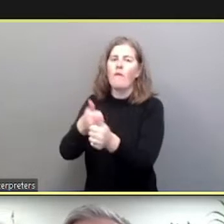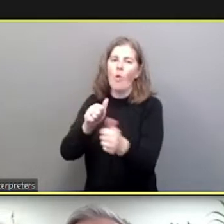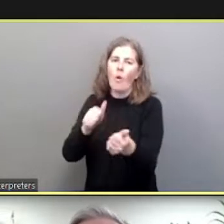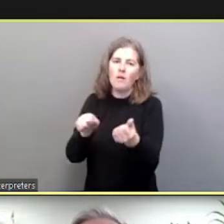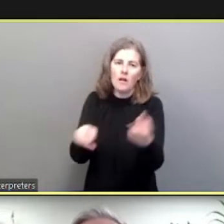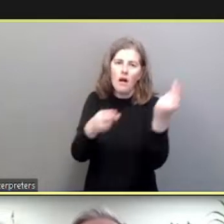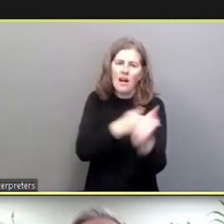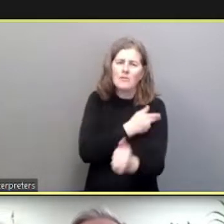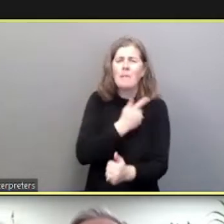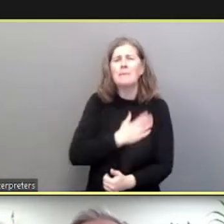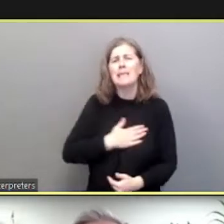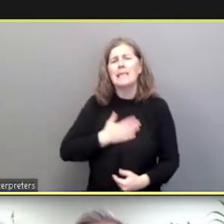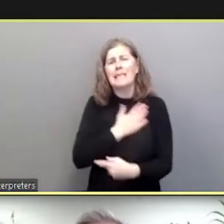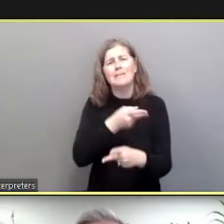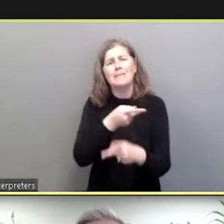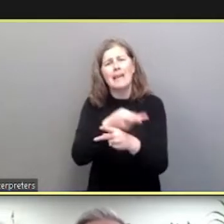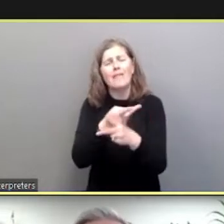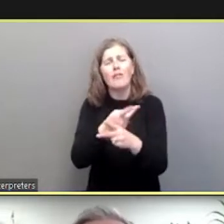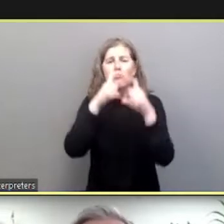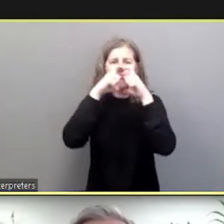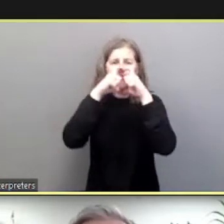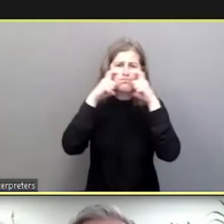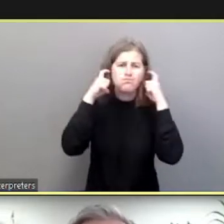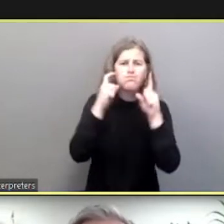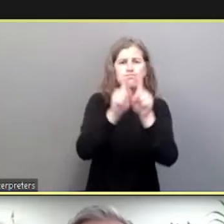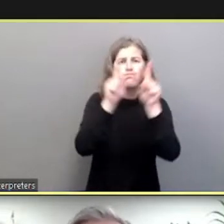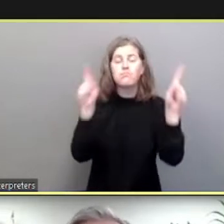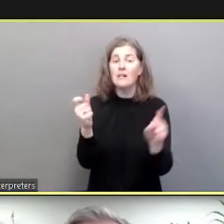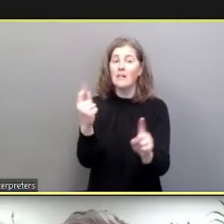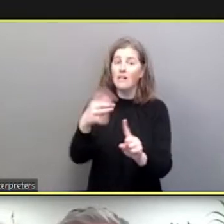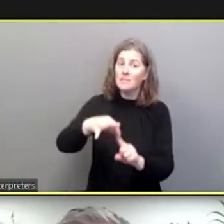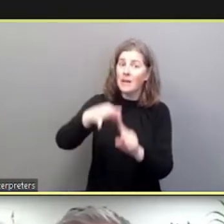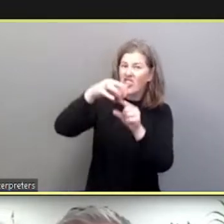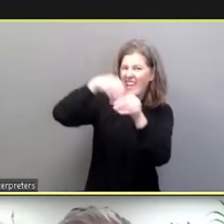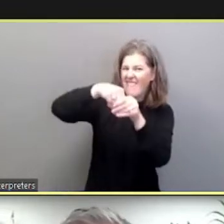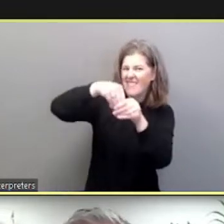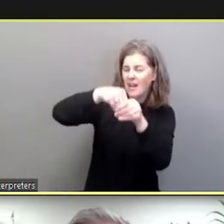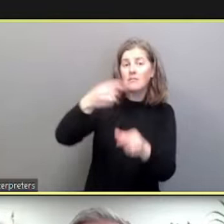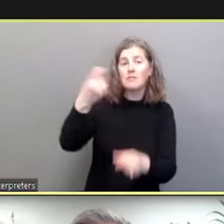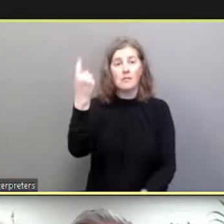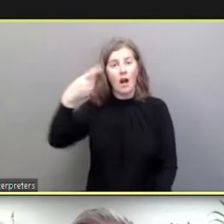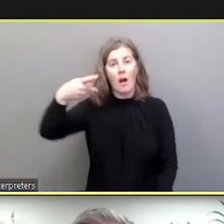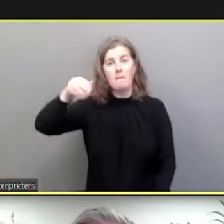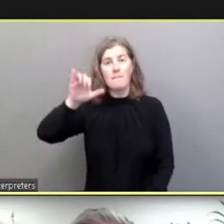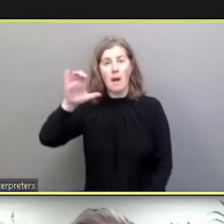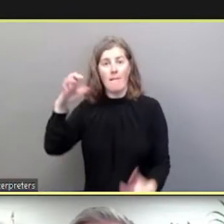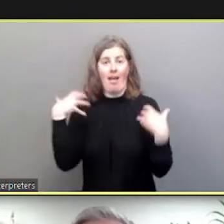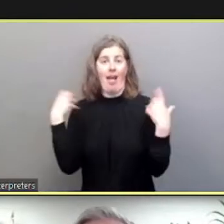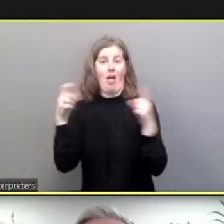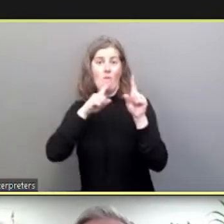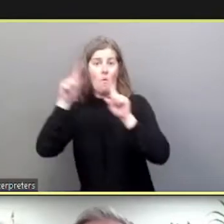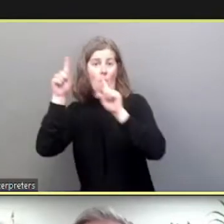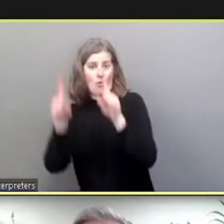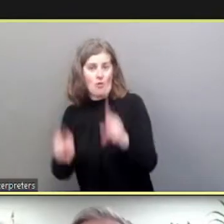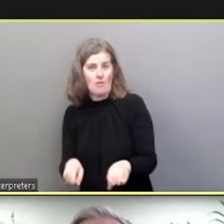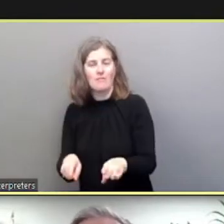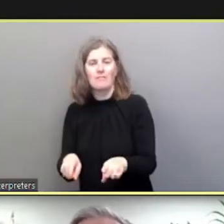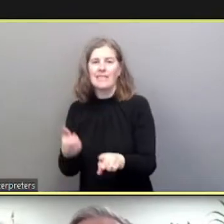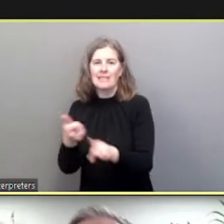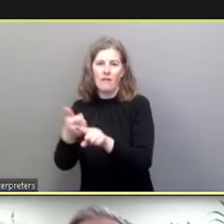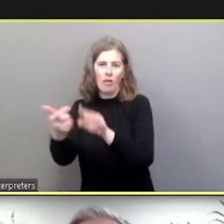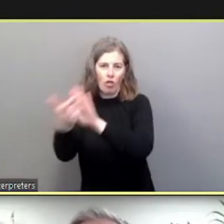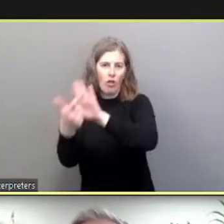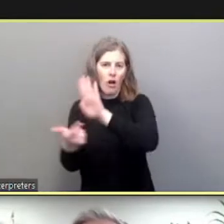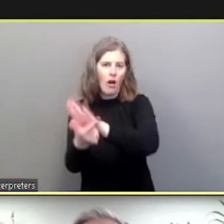careful, masking, distancing, particularly indoors. There is a public health order. It does have the force of law